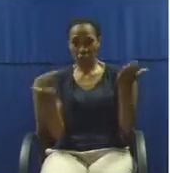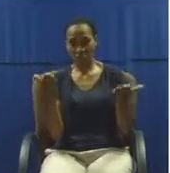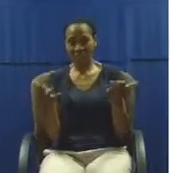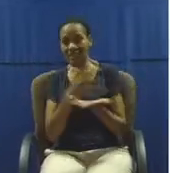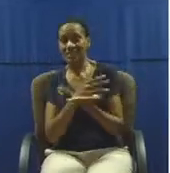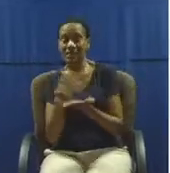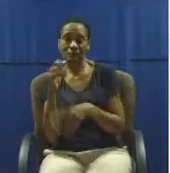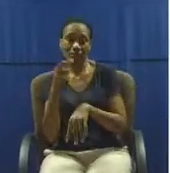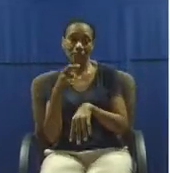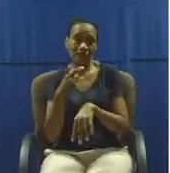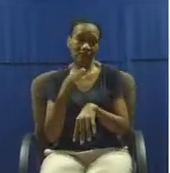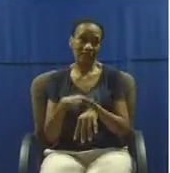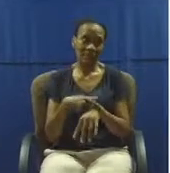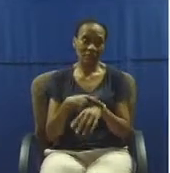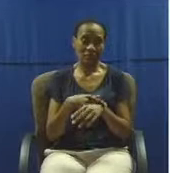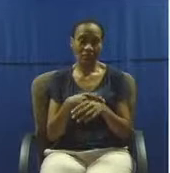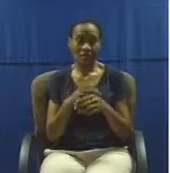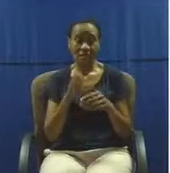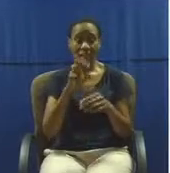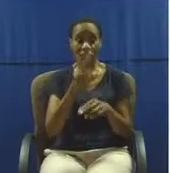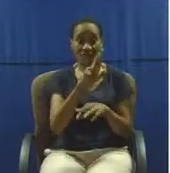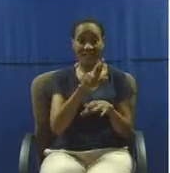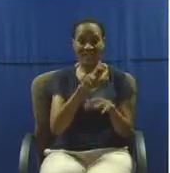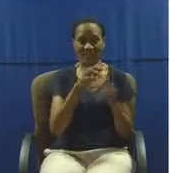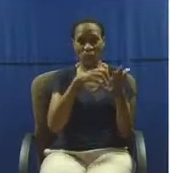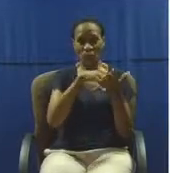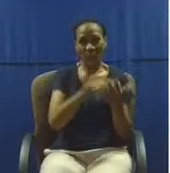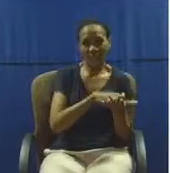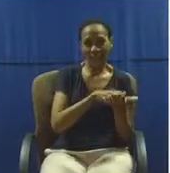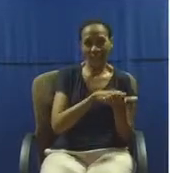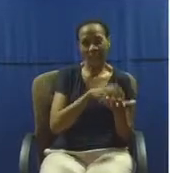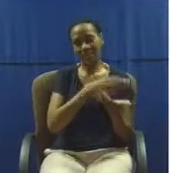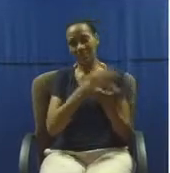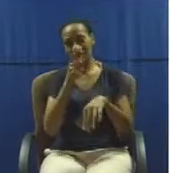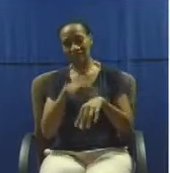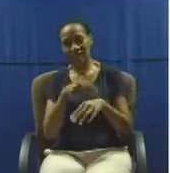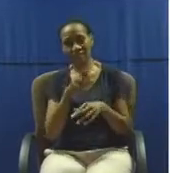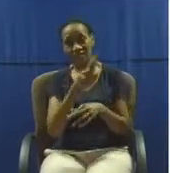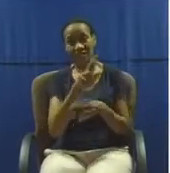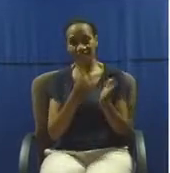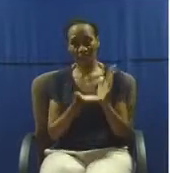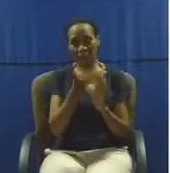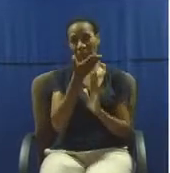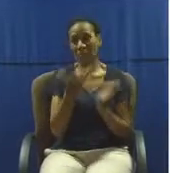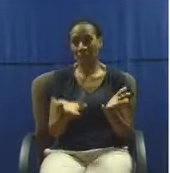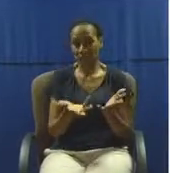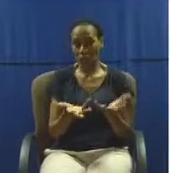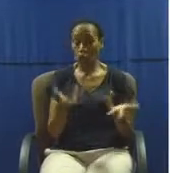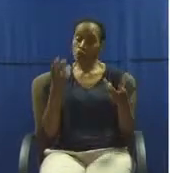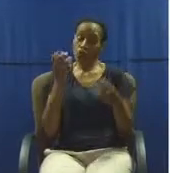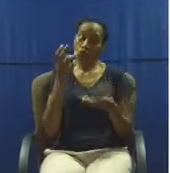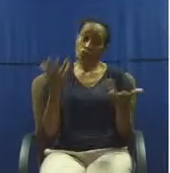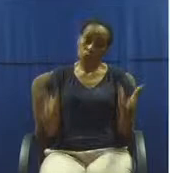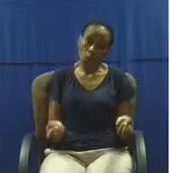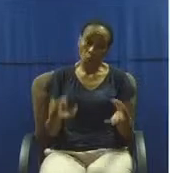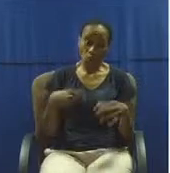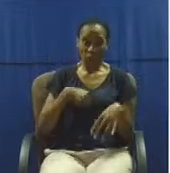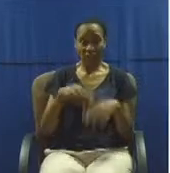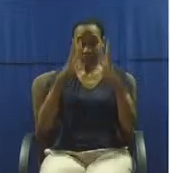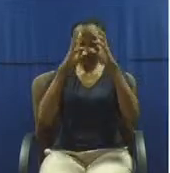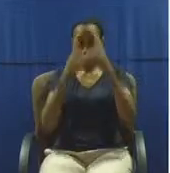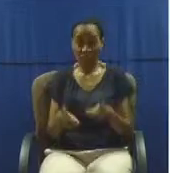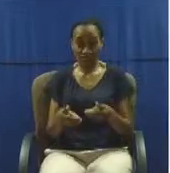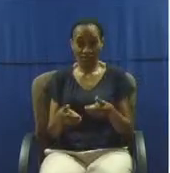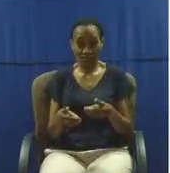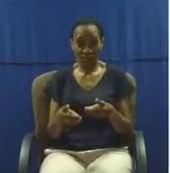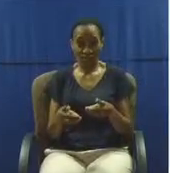sometimes our rand is weak, sometimes it strengthens. So we haven't formed a view on the yuan,